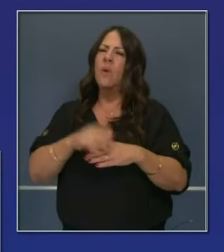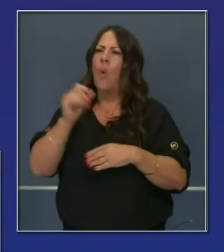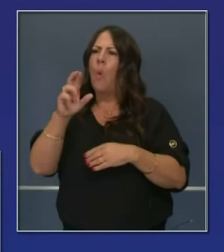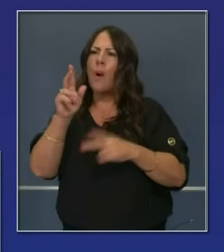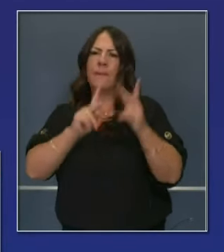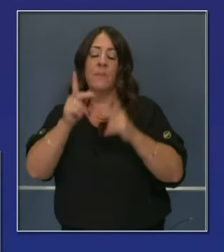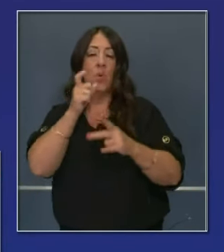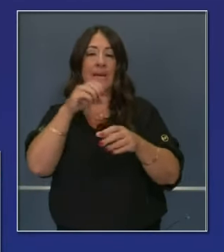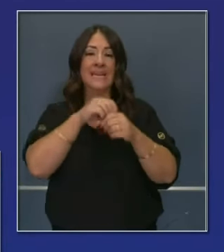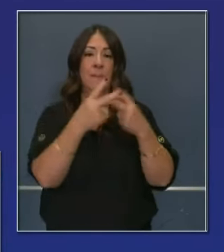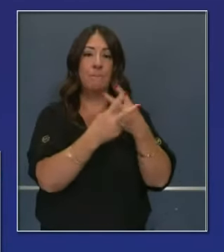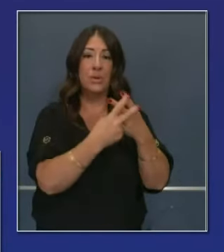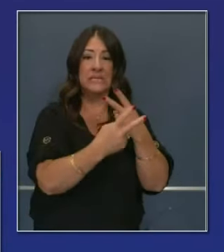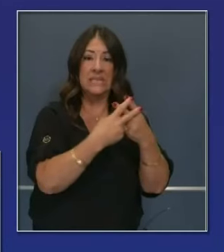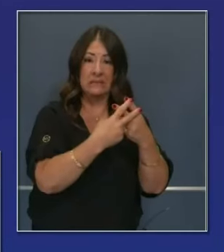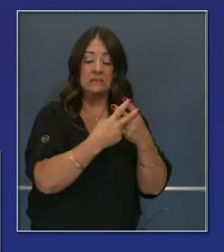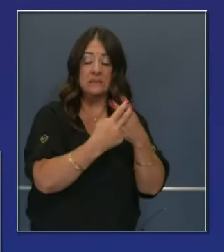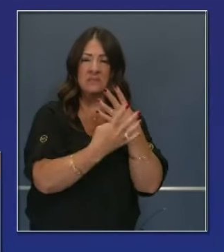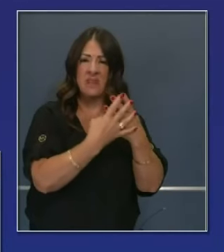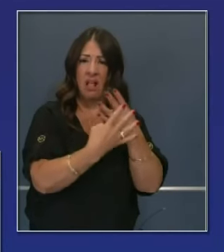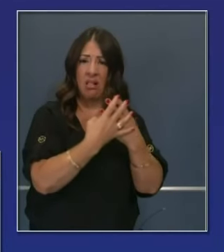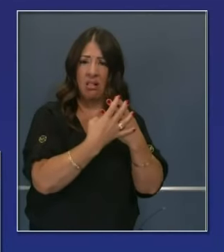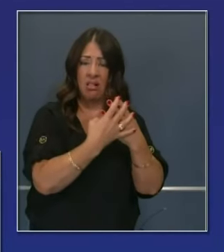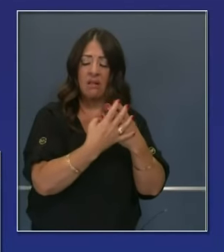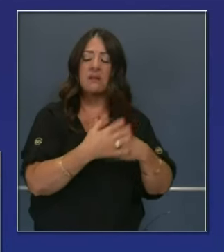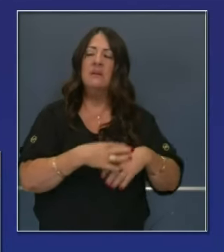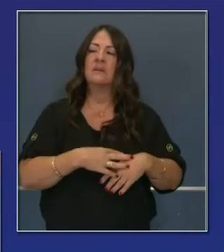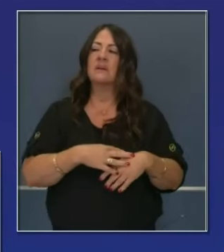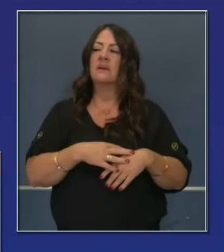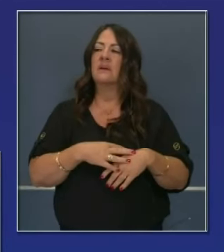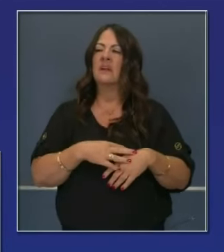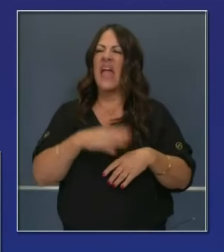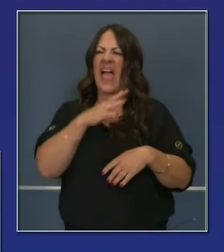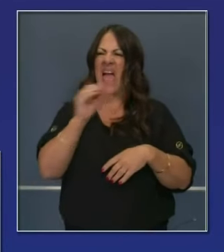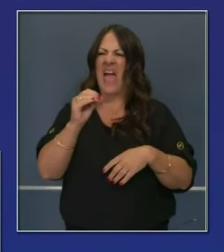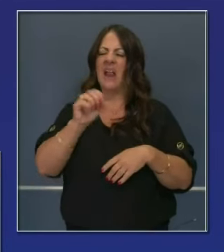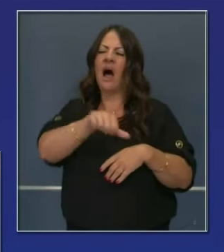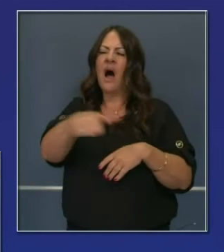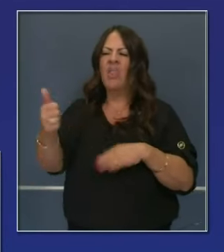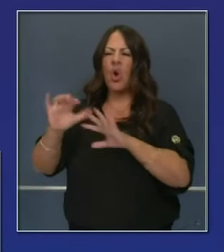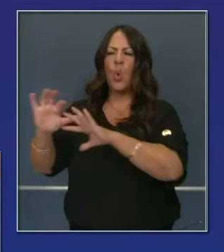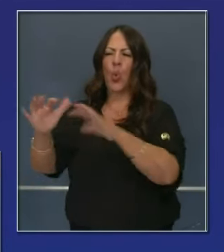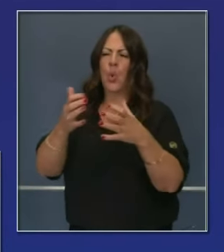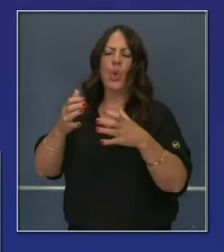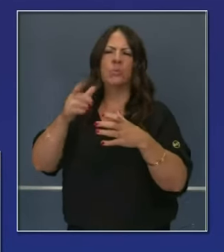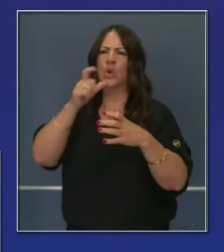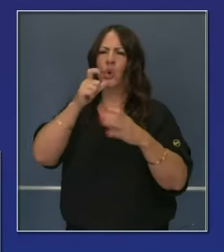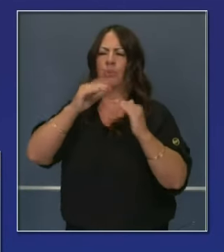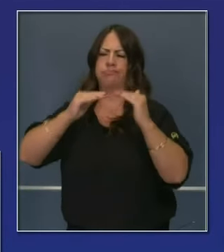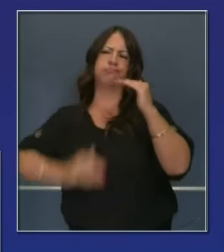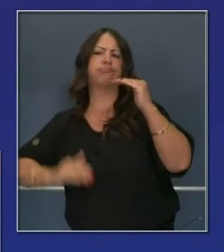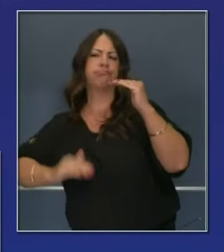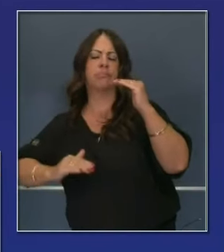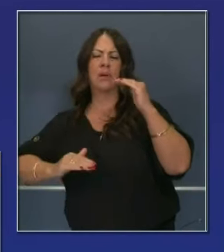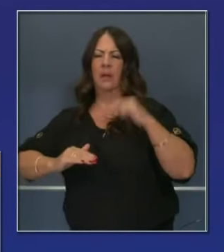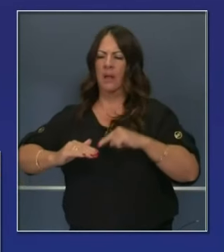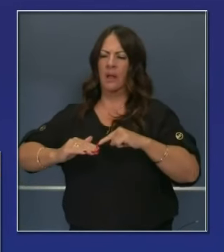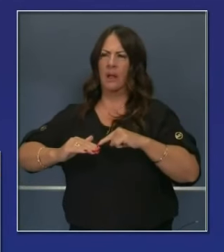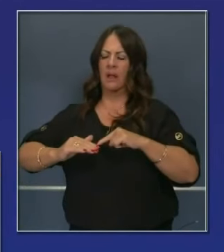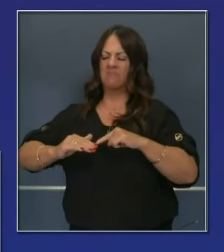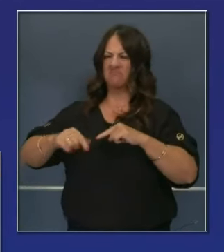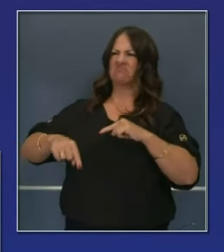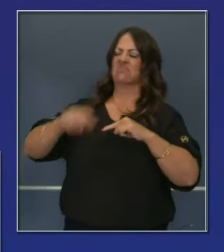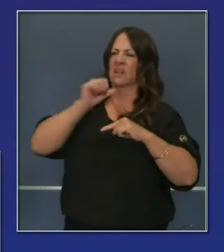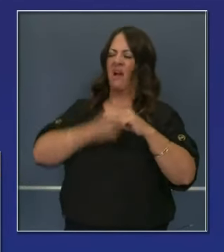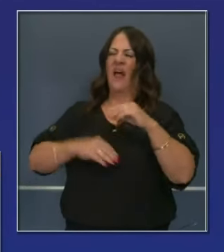otherwise incarcerated, and obviously those that are often underserved, that have become higher risk from an